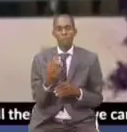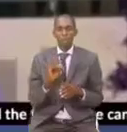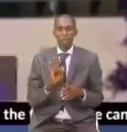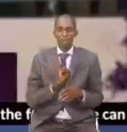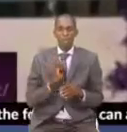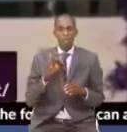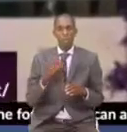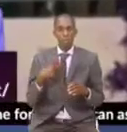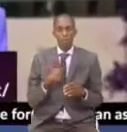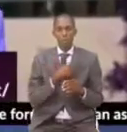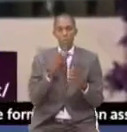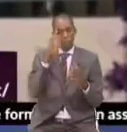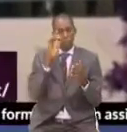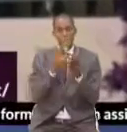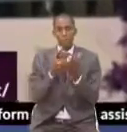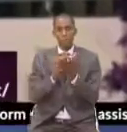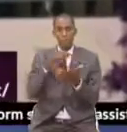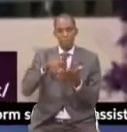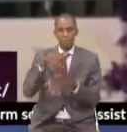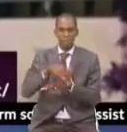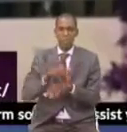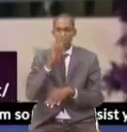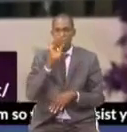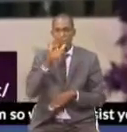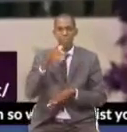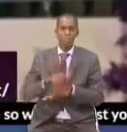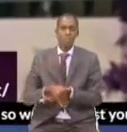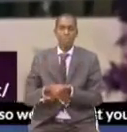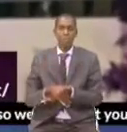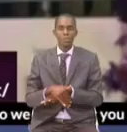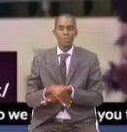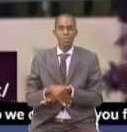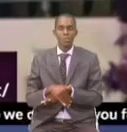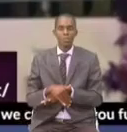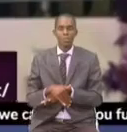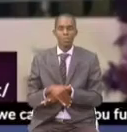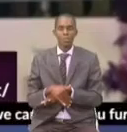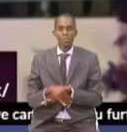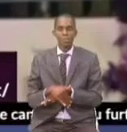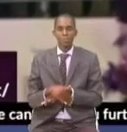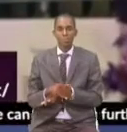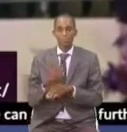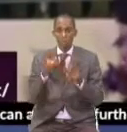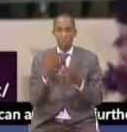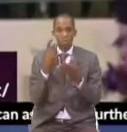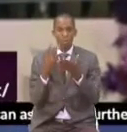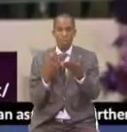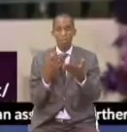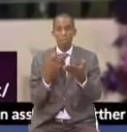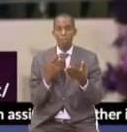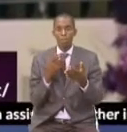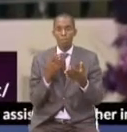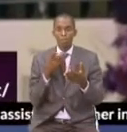is your night. Please, counselors, write their name in capital